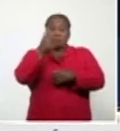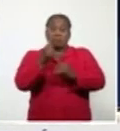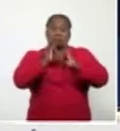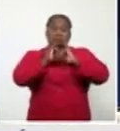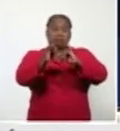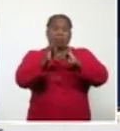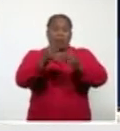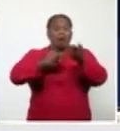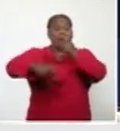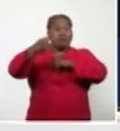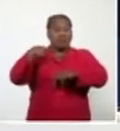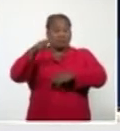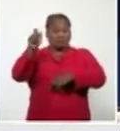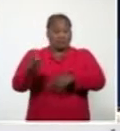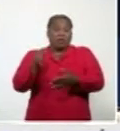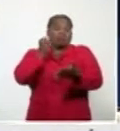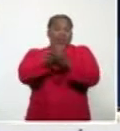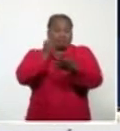represents